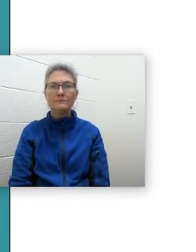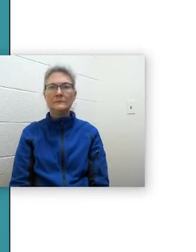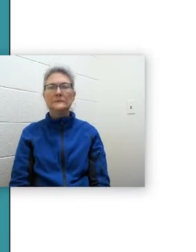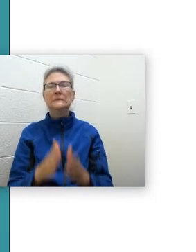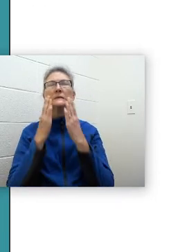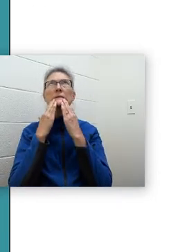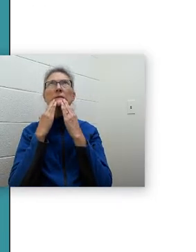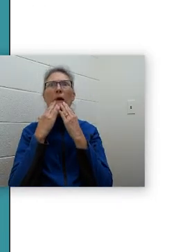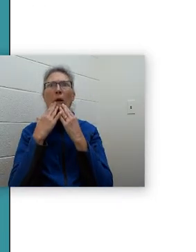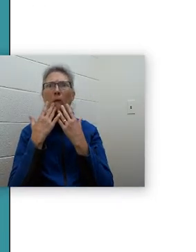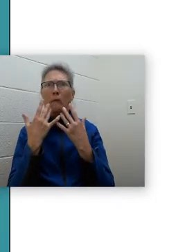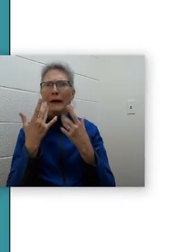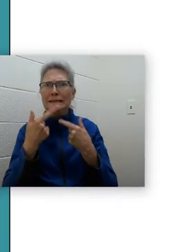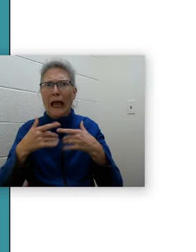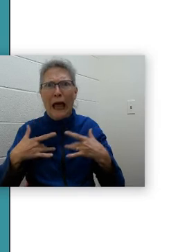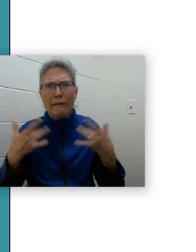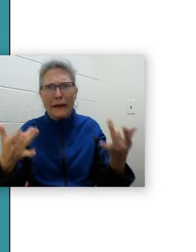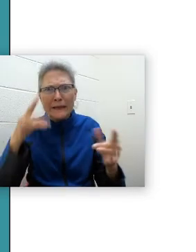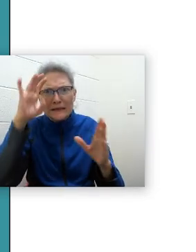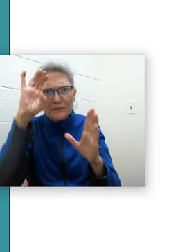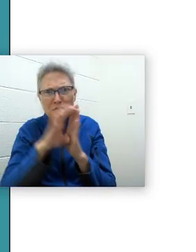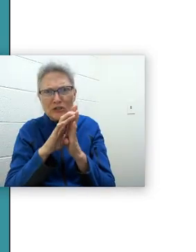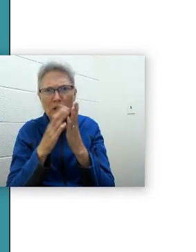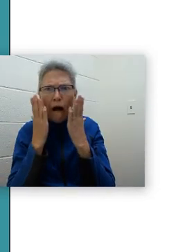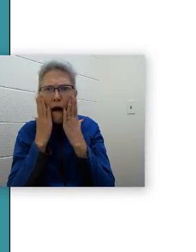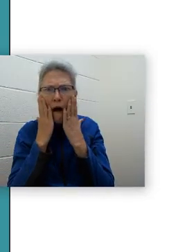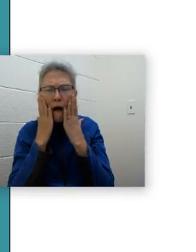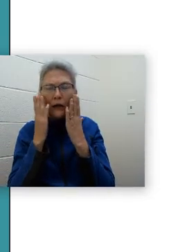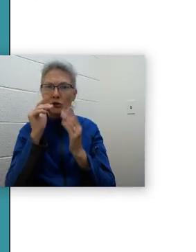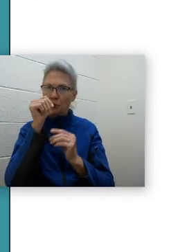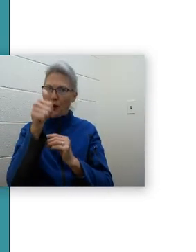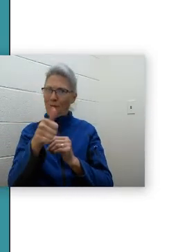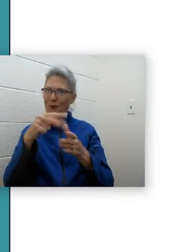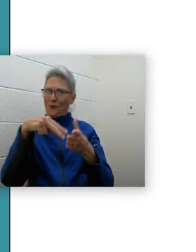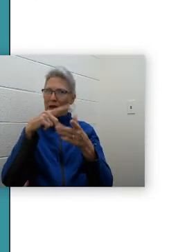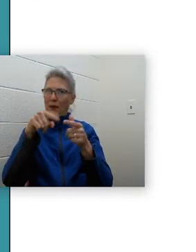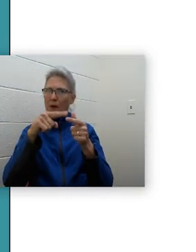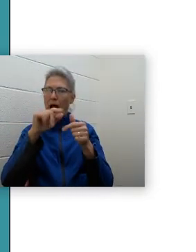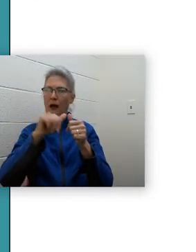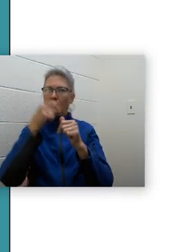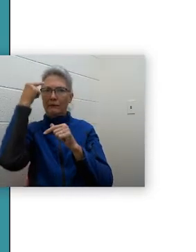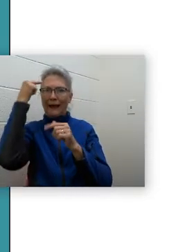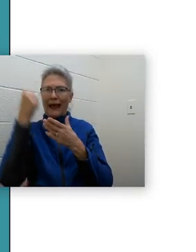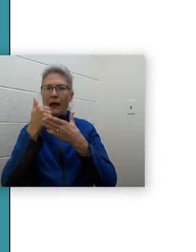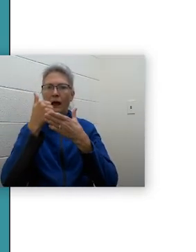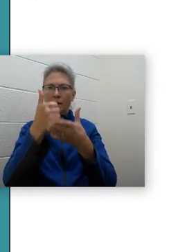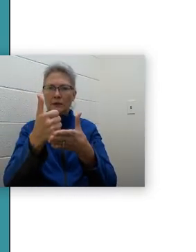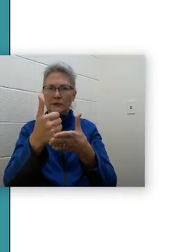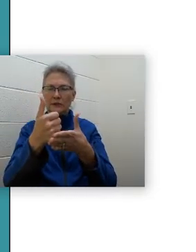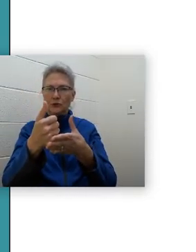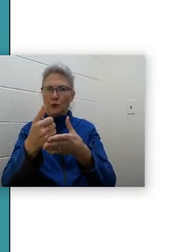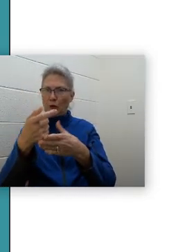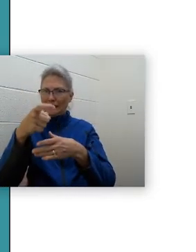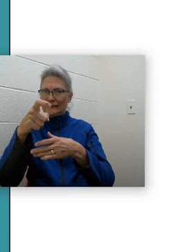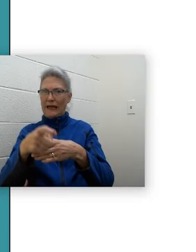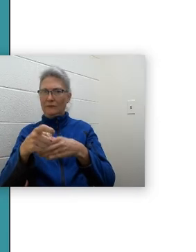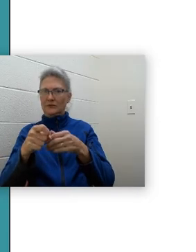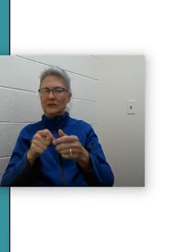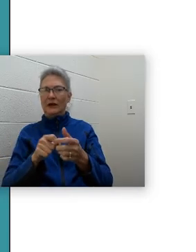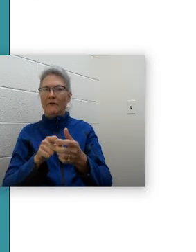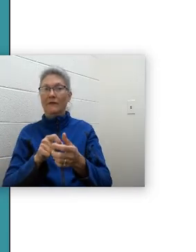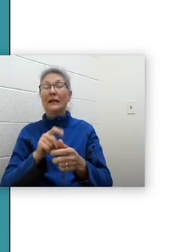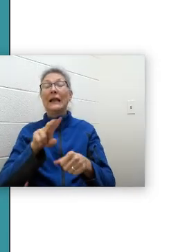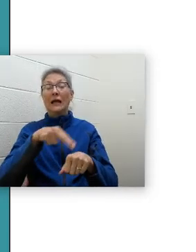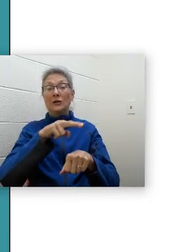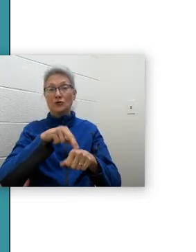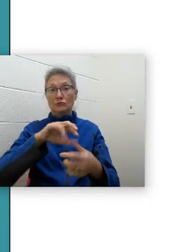Yikes, what's going on in this picture? Tomorrow, we will be reading about how government helps us in times of need, especially natural